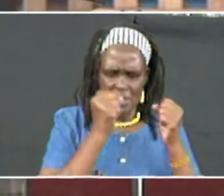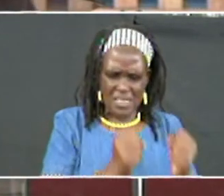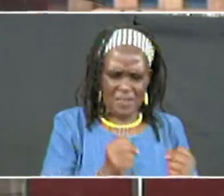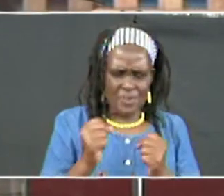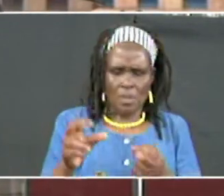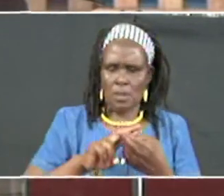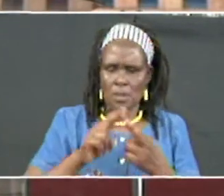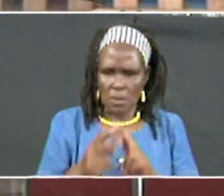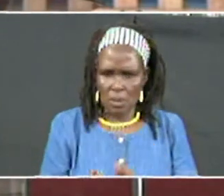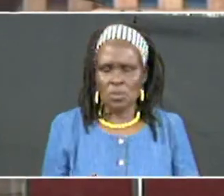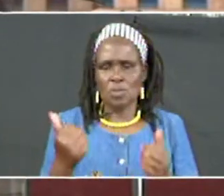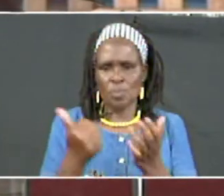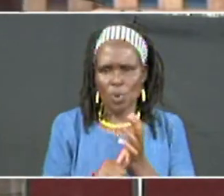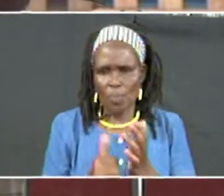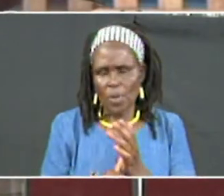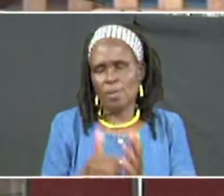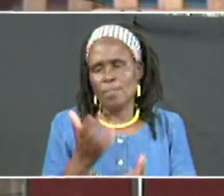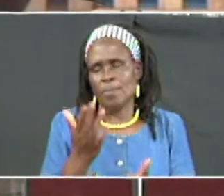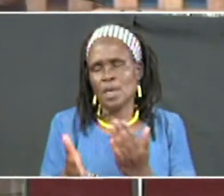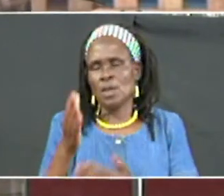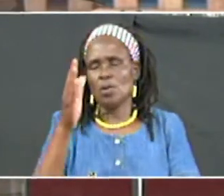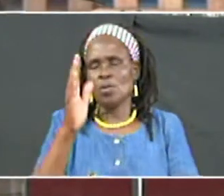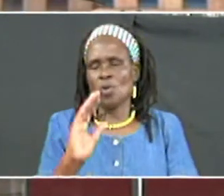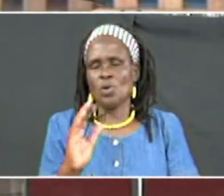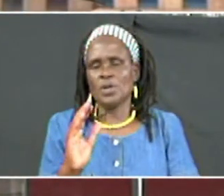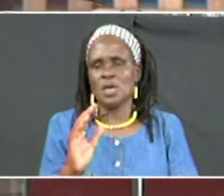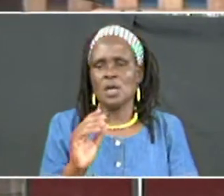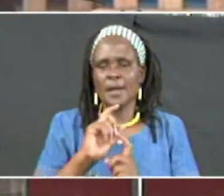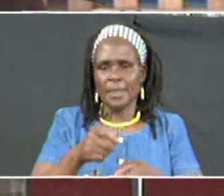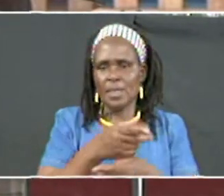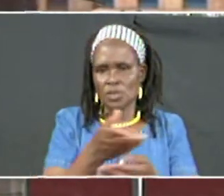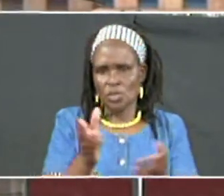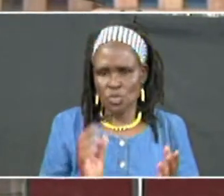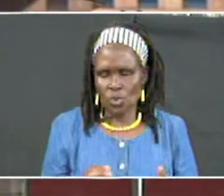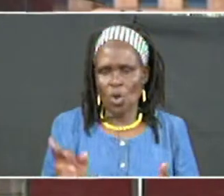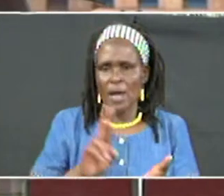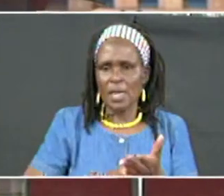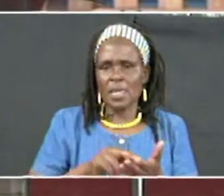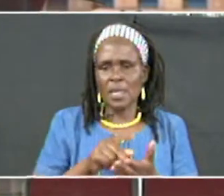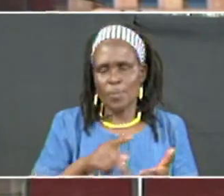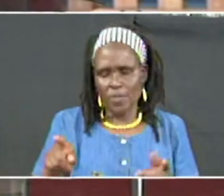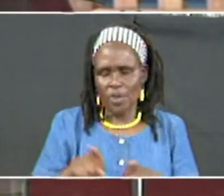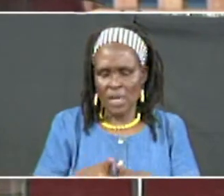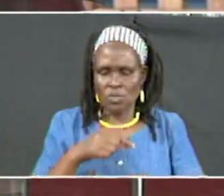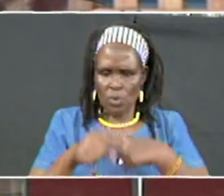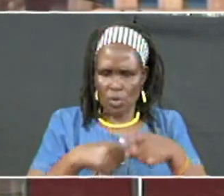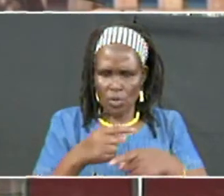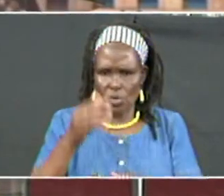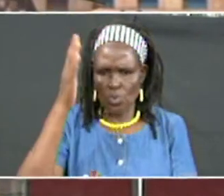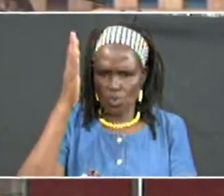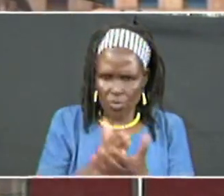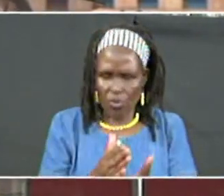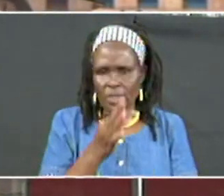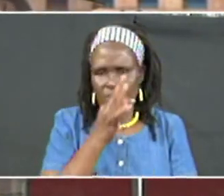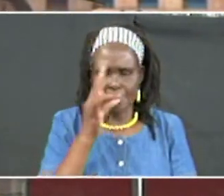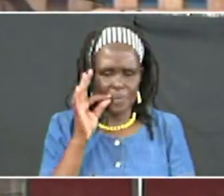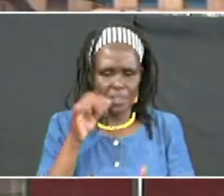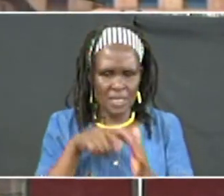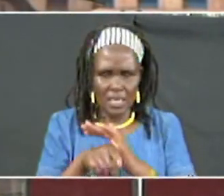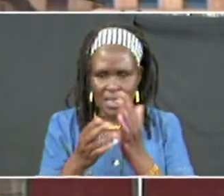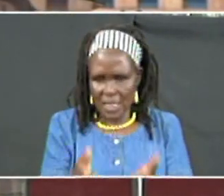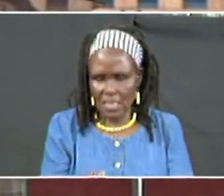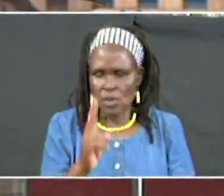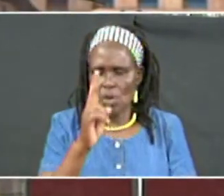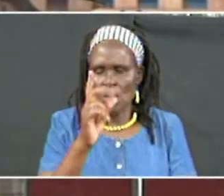crisis. May God grant you reprieve as we continue to truly fast in these 21 days of prayer